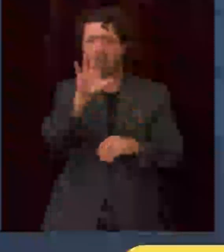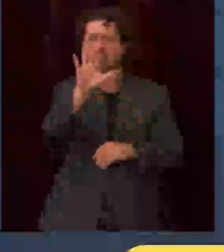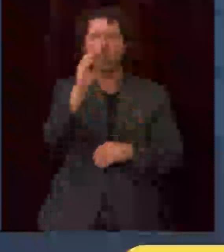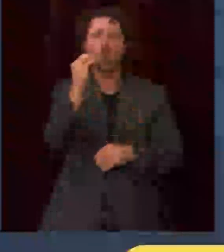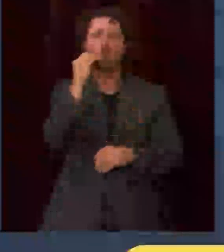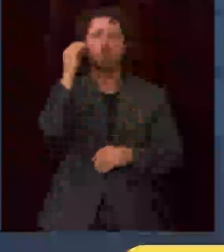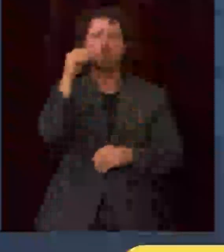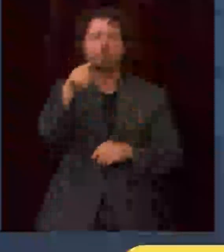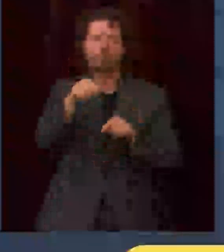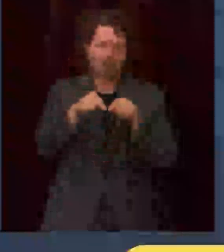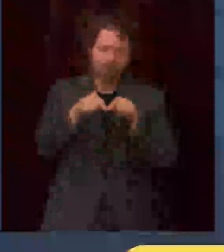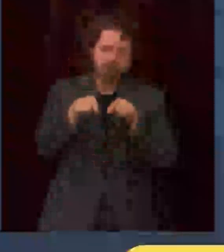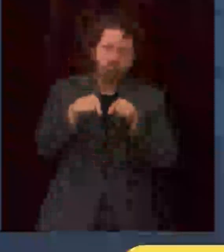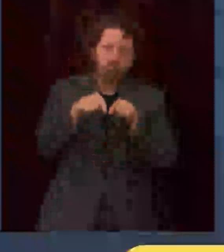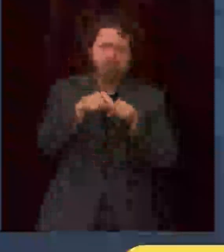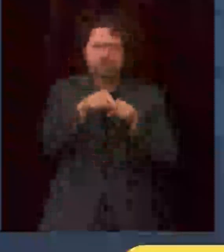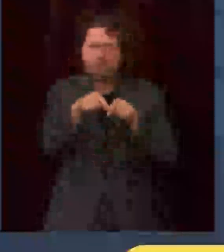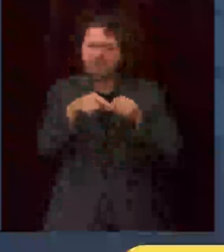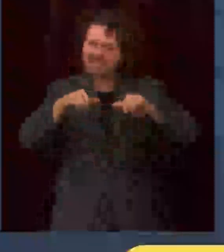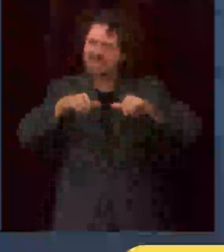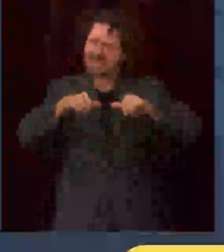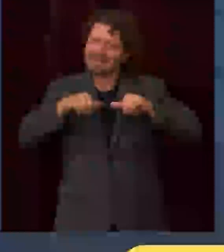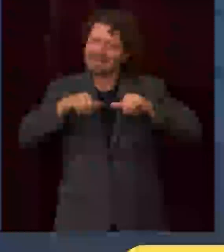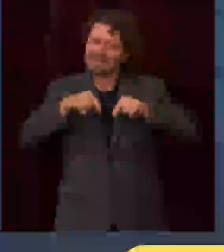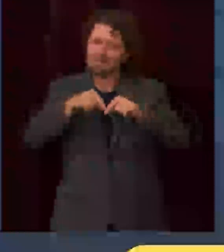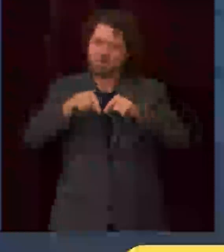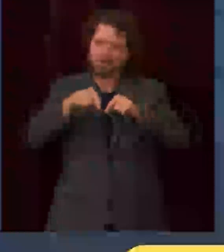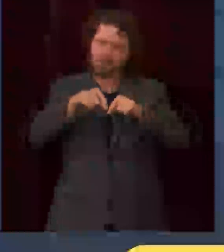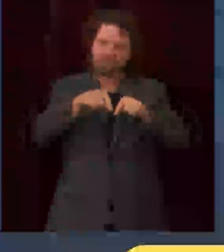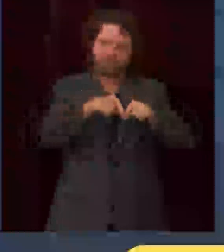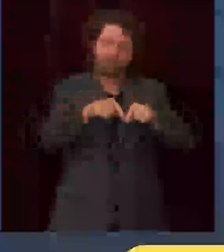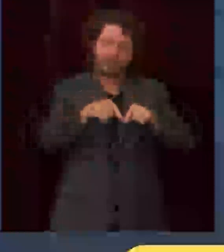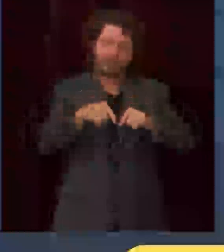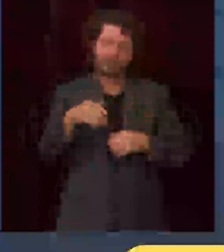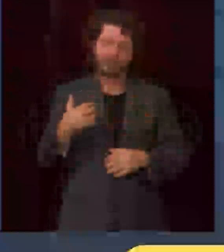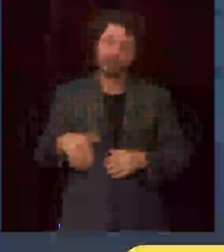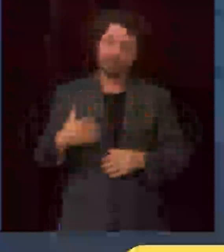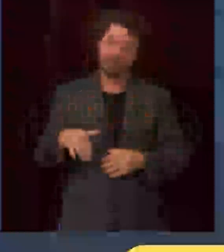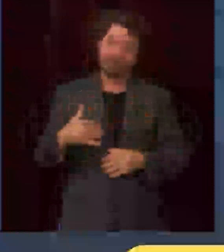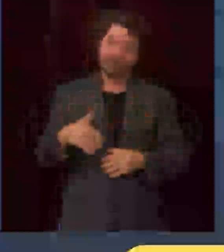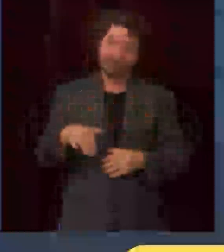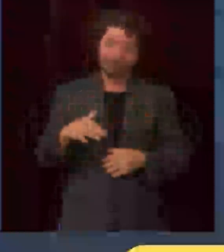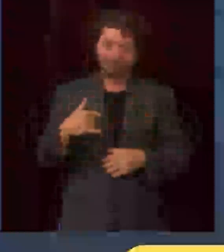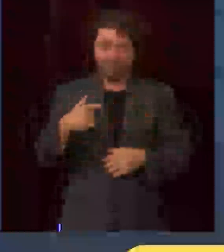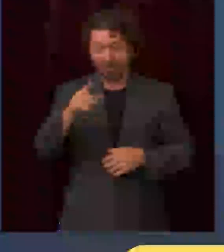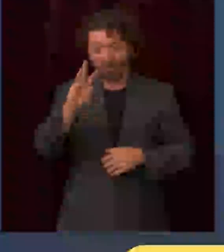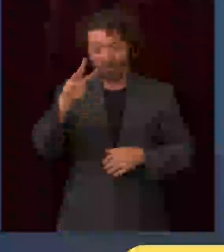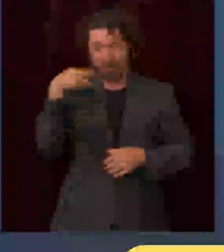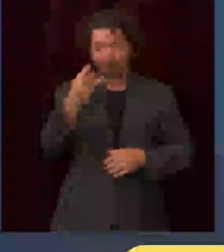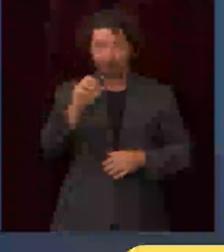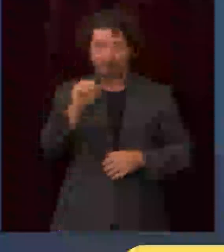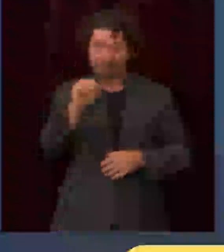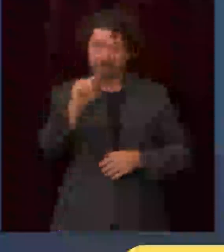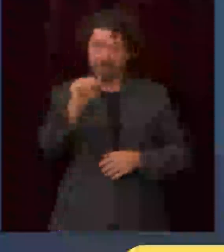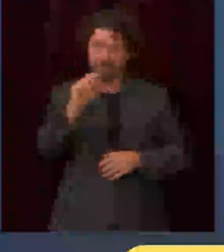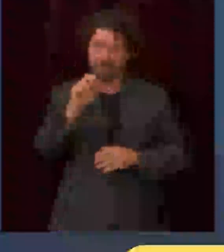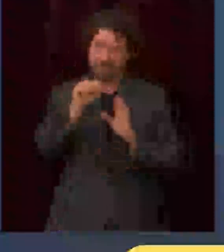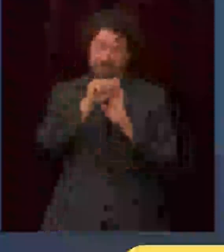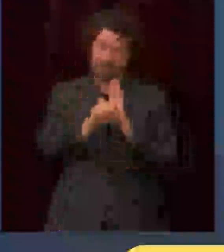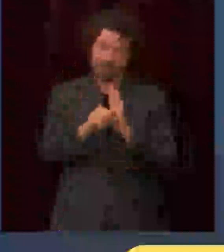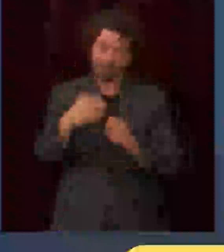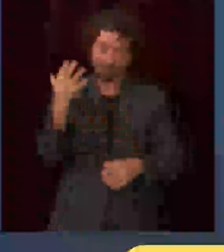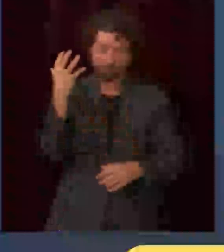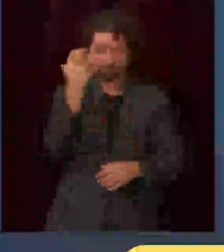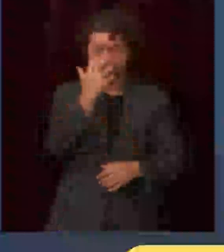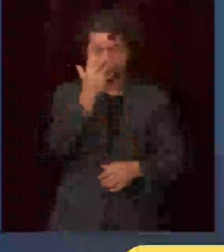just love going there, but for the moment, not going to these centers right now and overwhelming these communities,